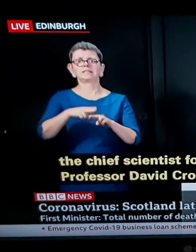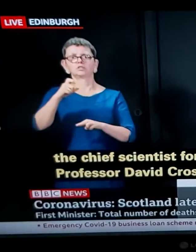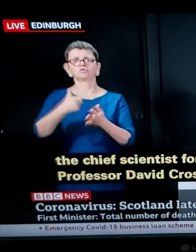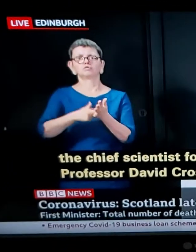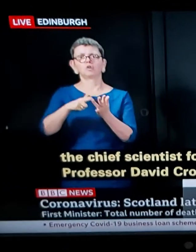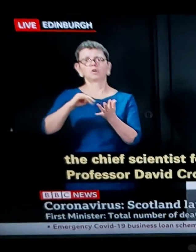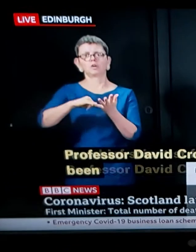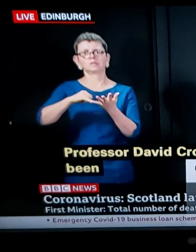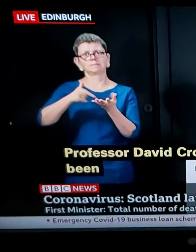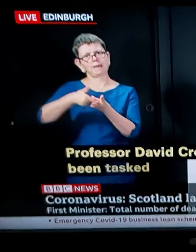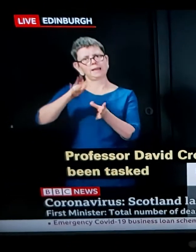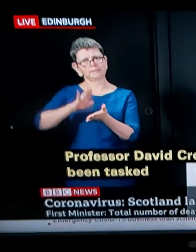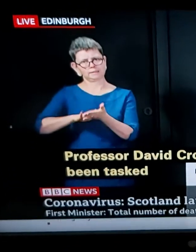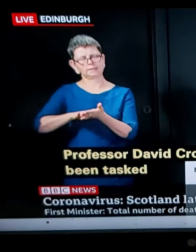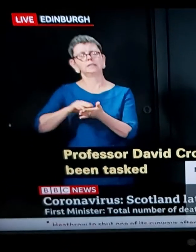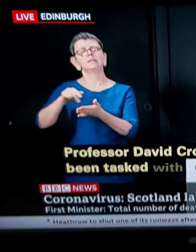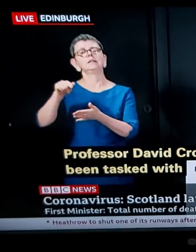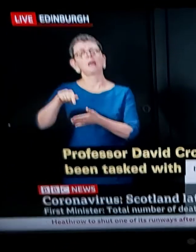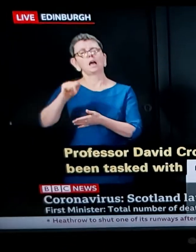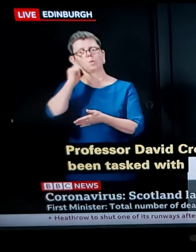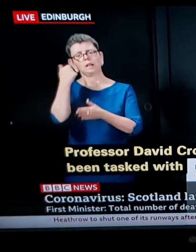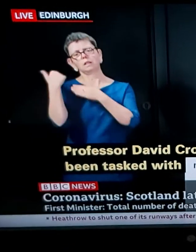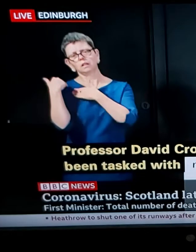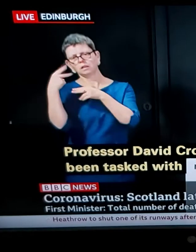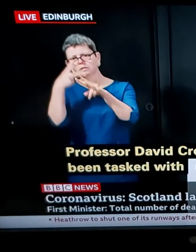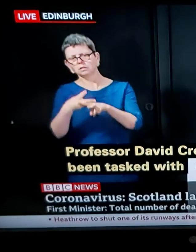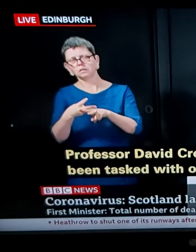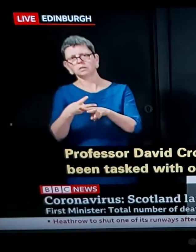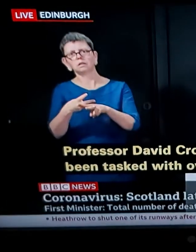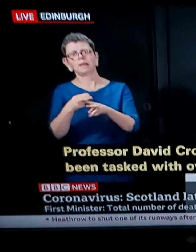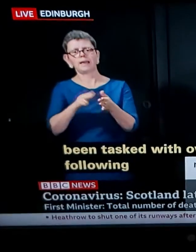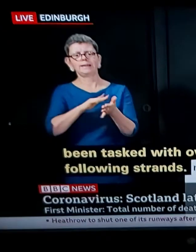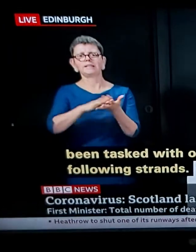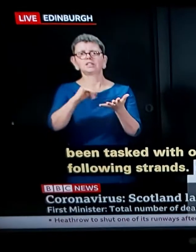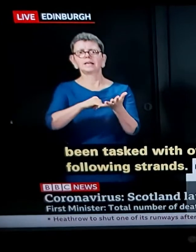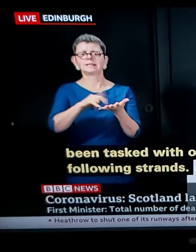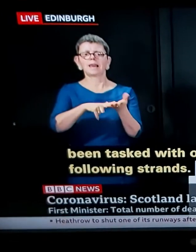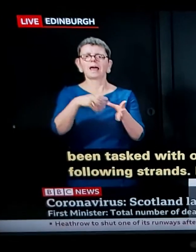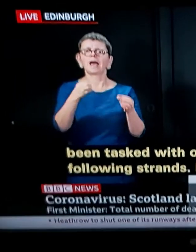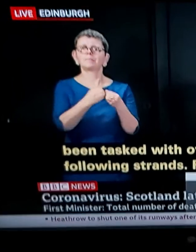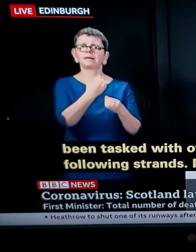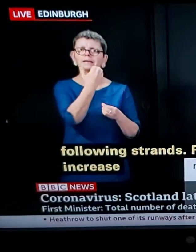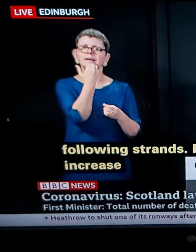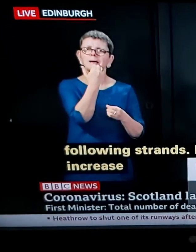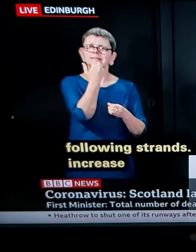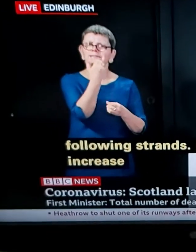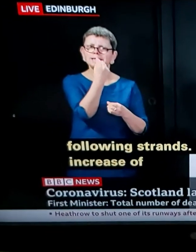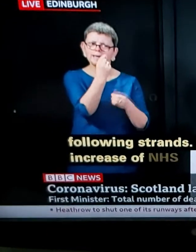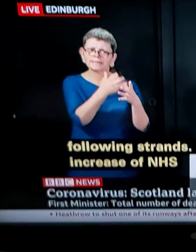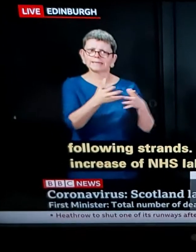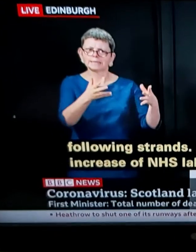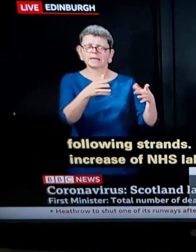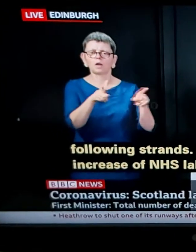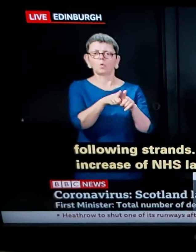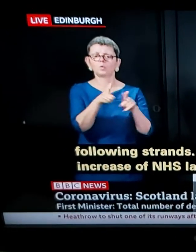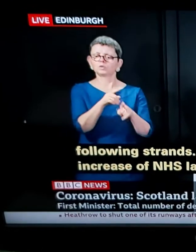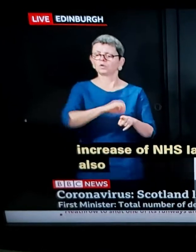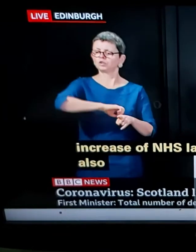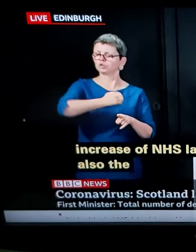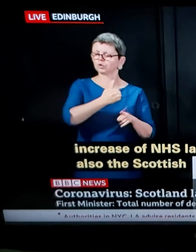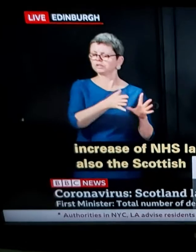following strands. Firstly, the increase of NHS lab capacity and also the Scottish delivery of the UK-wide programme